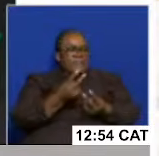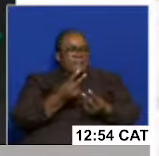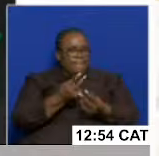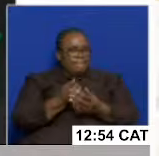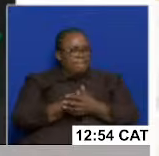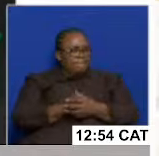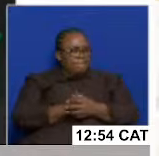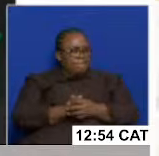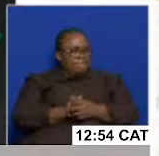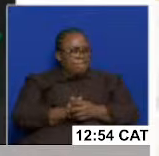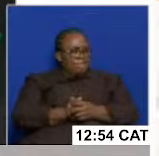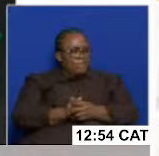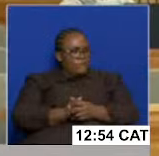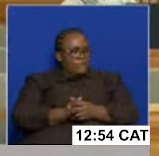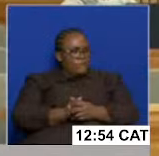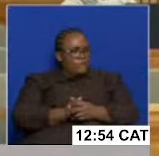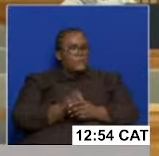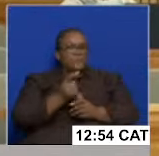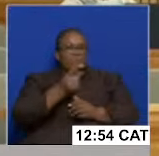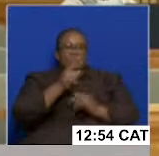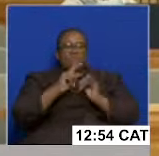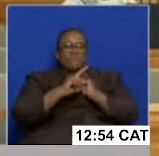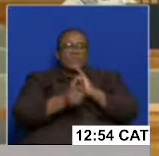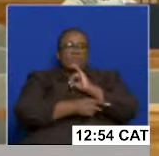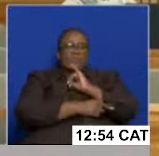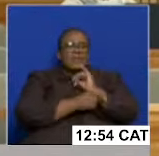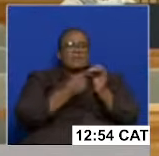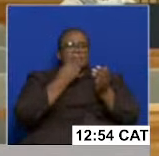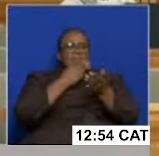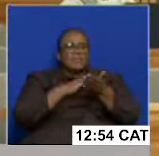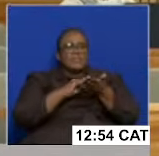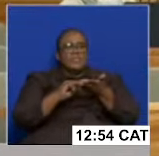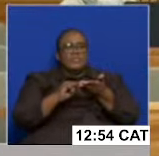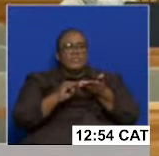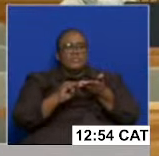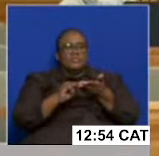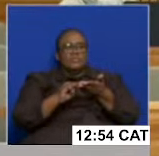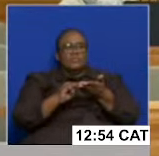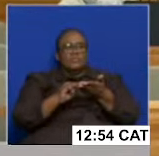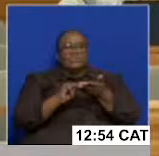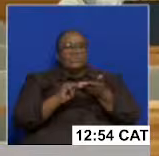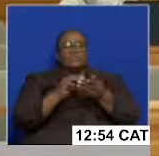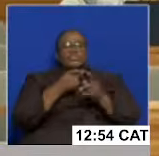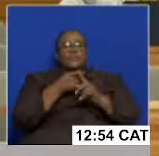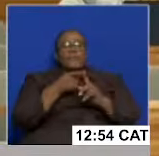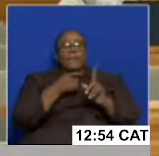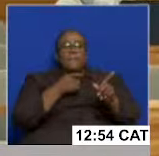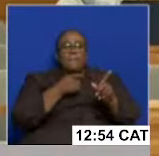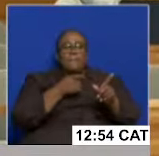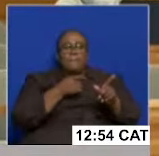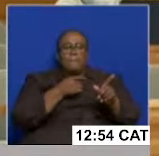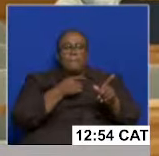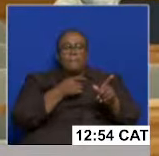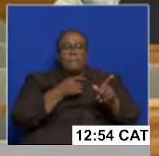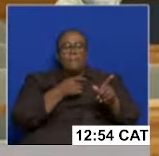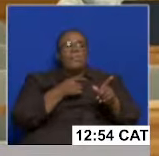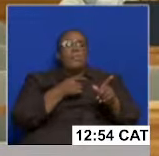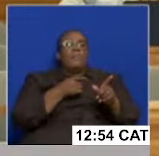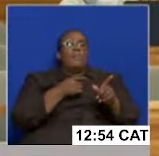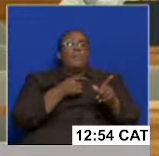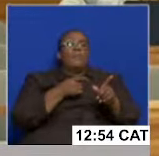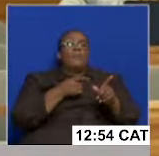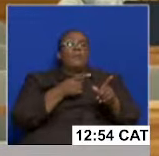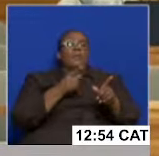this last message from Stoltz, is there a way to ask him if we resigned? And your response, they suggest that